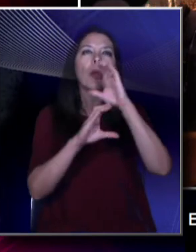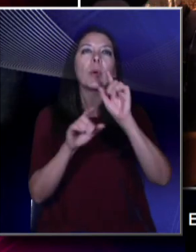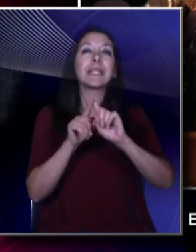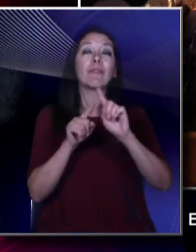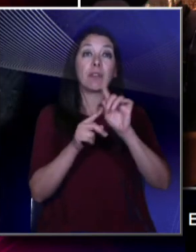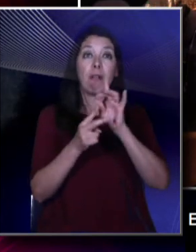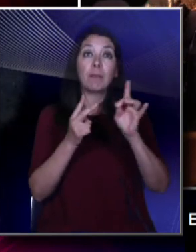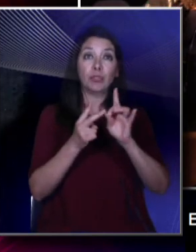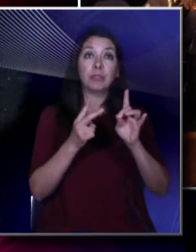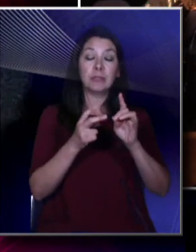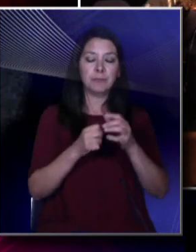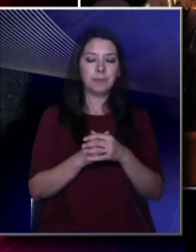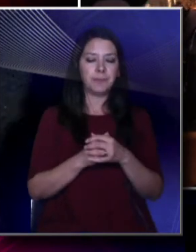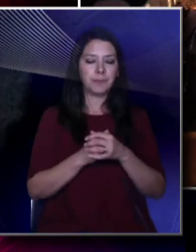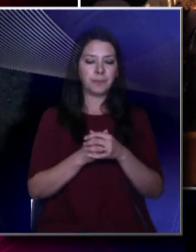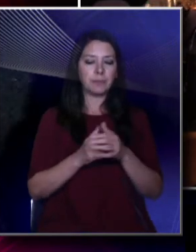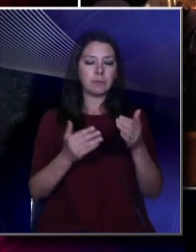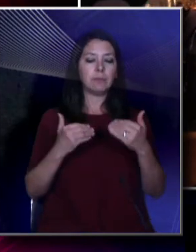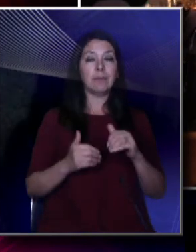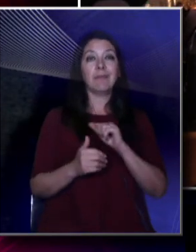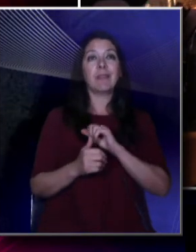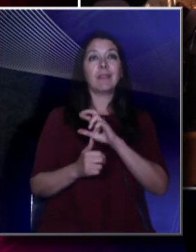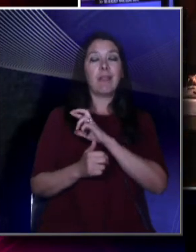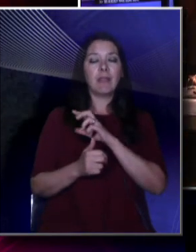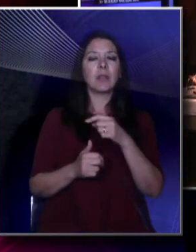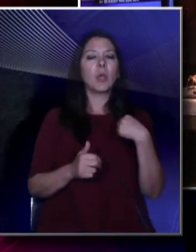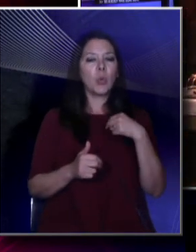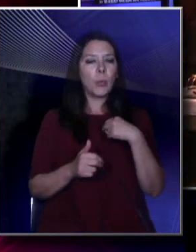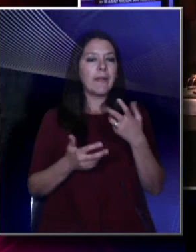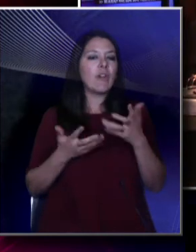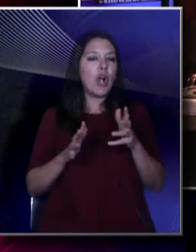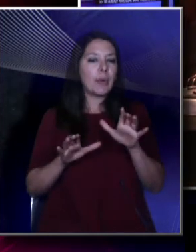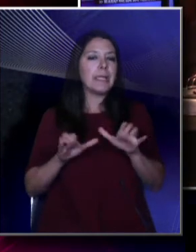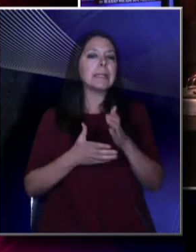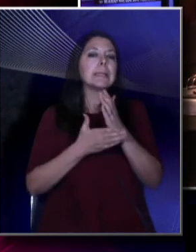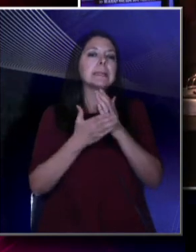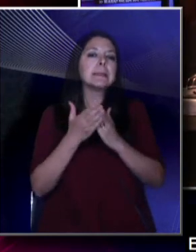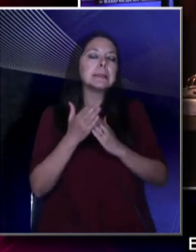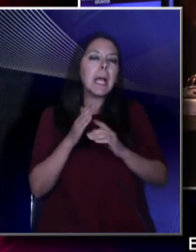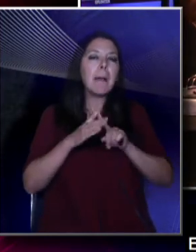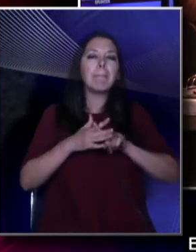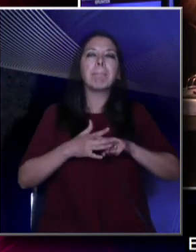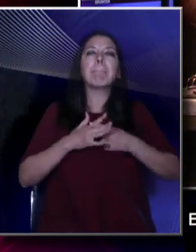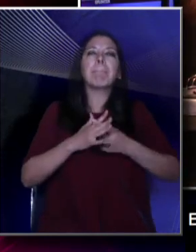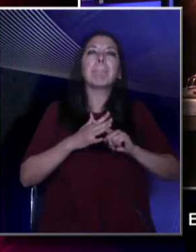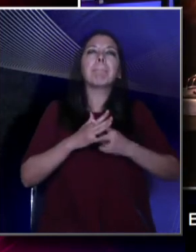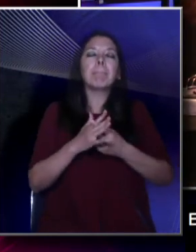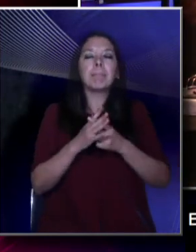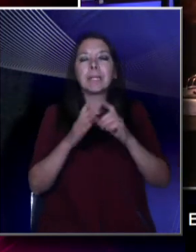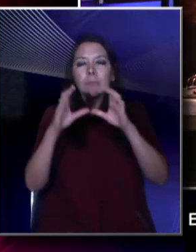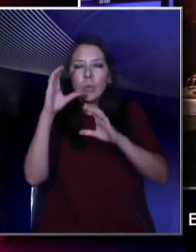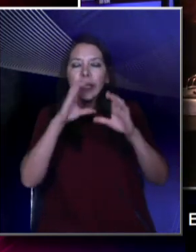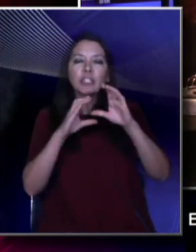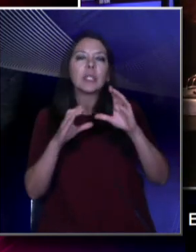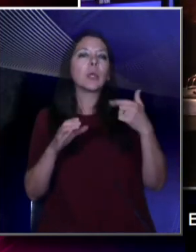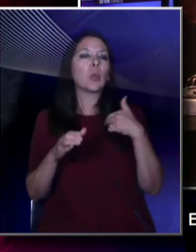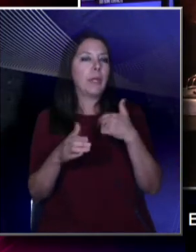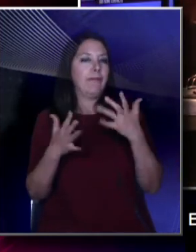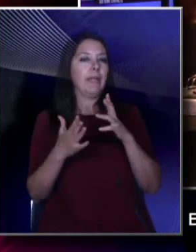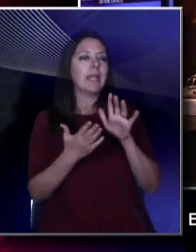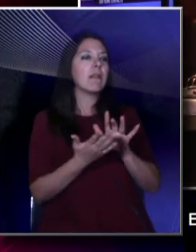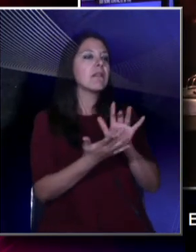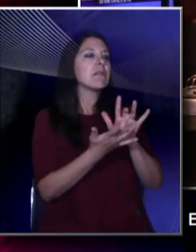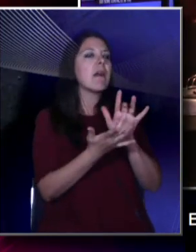We've already done some preliminary exploration. We did some contacts in the northern parts